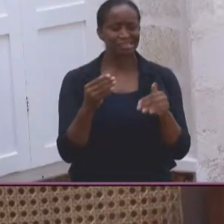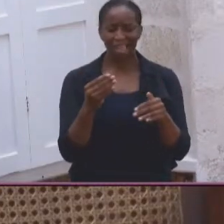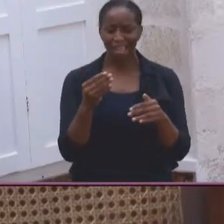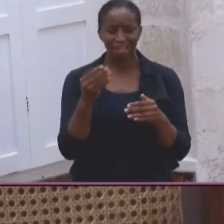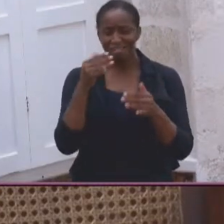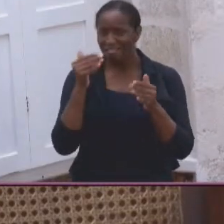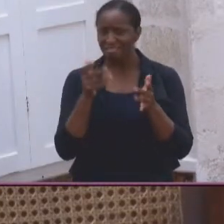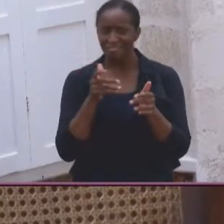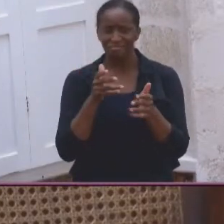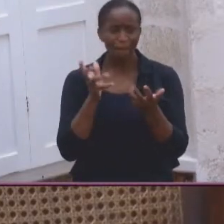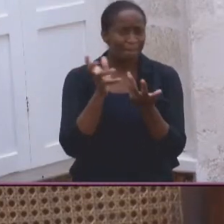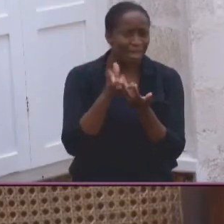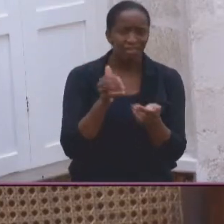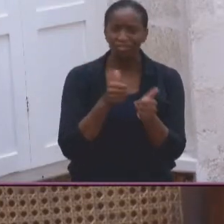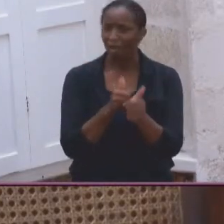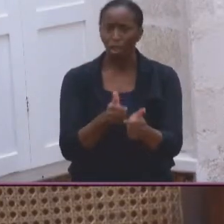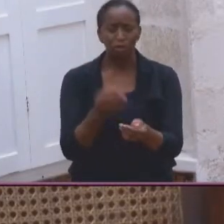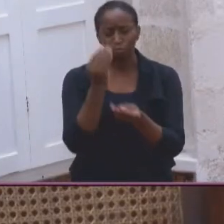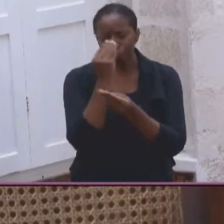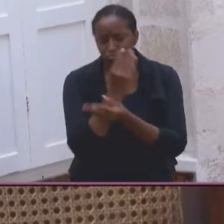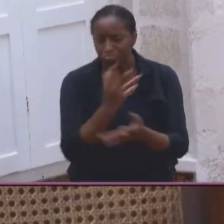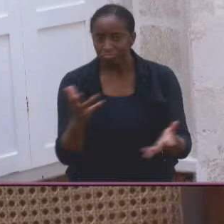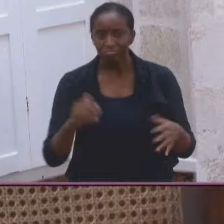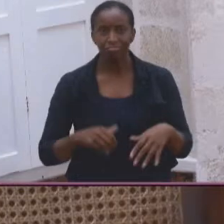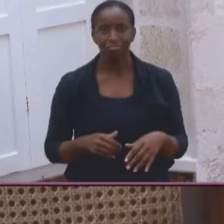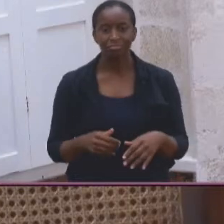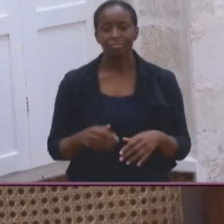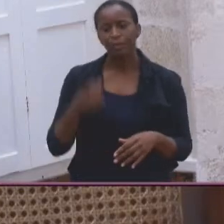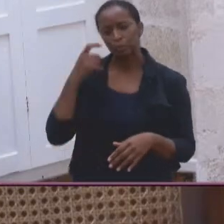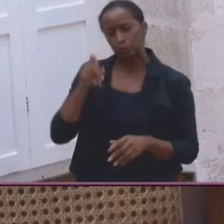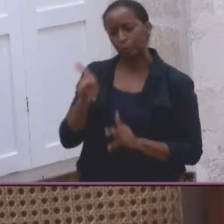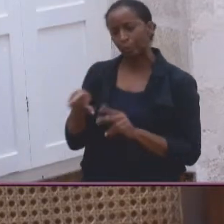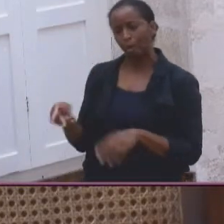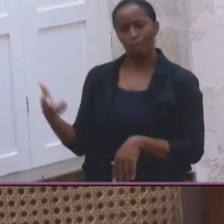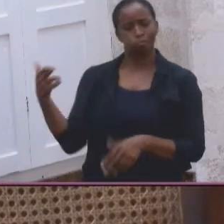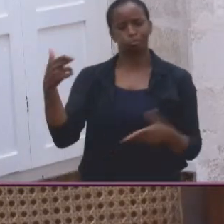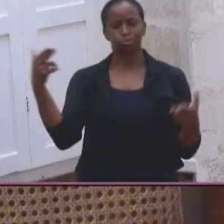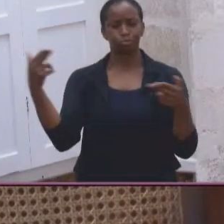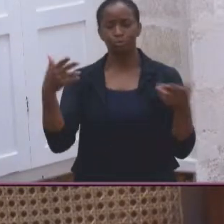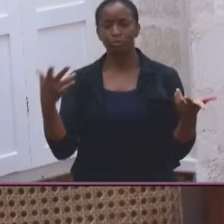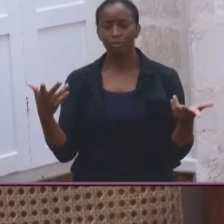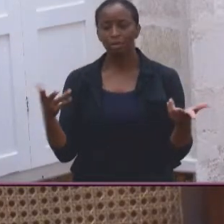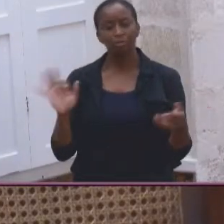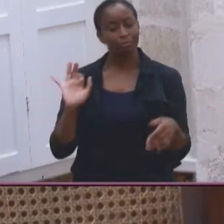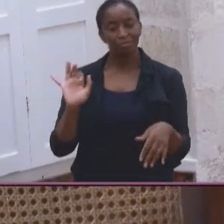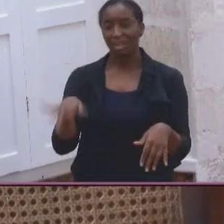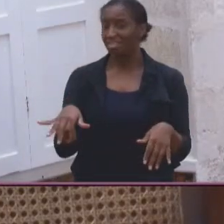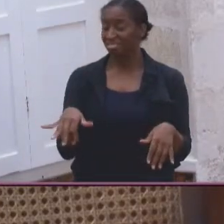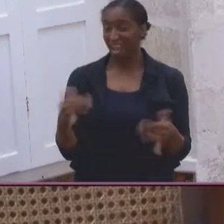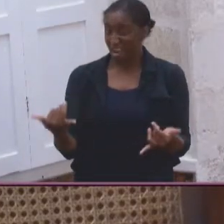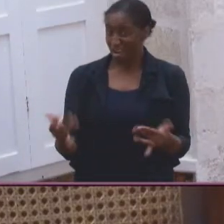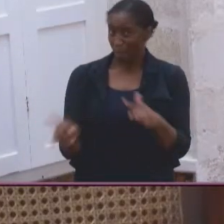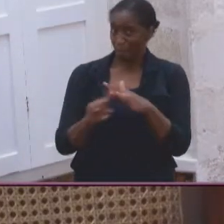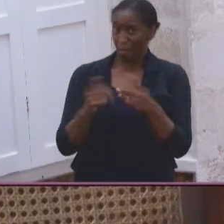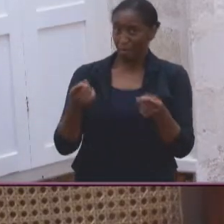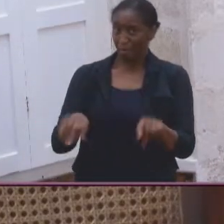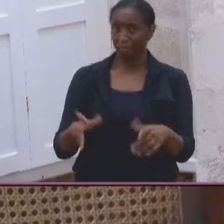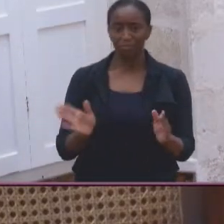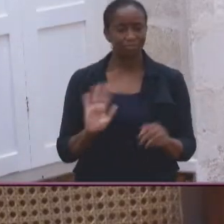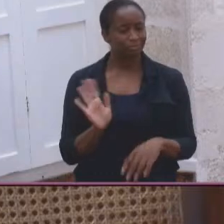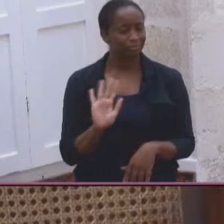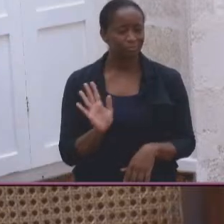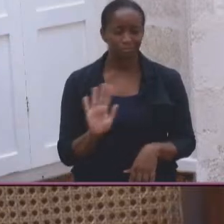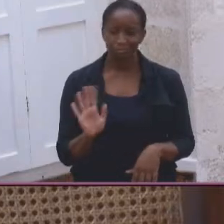started a long time before that. And if we want to be a disciplined society, and I heard Senator Blackman today quote about